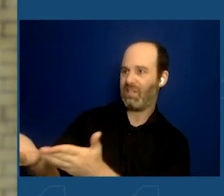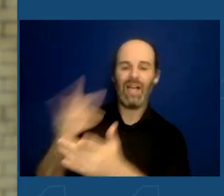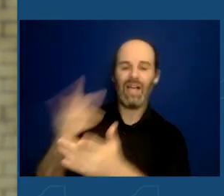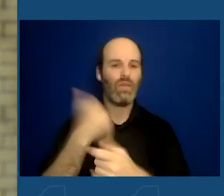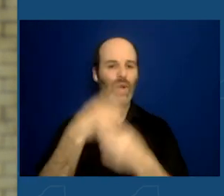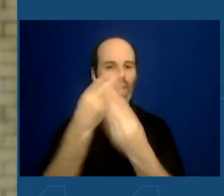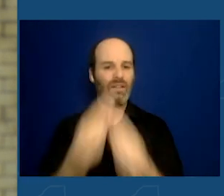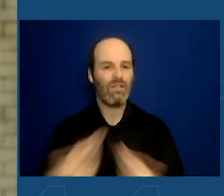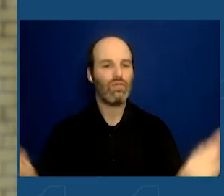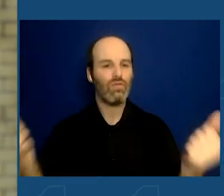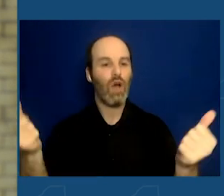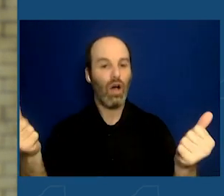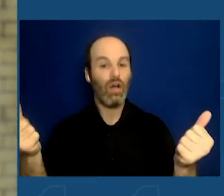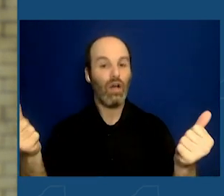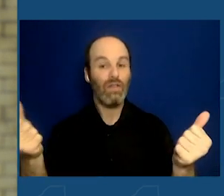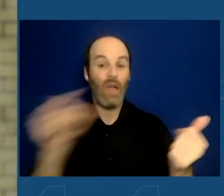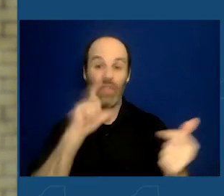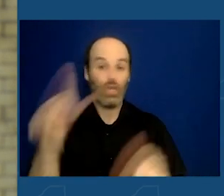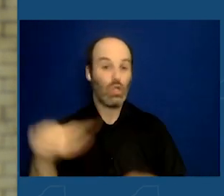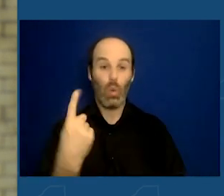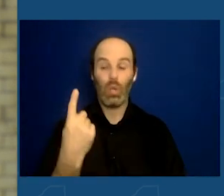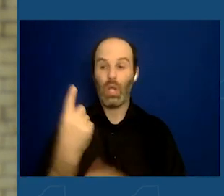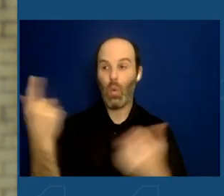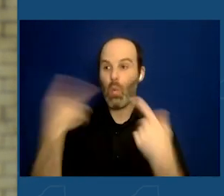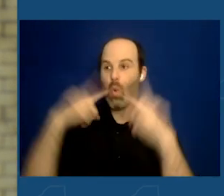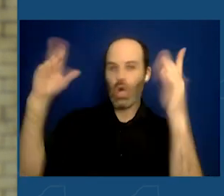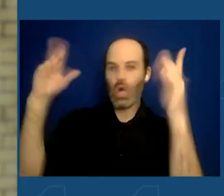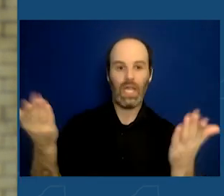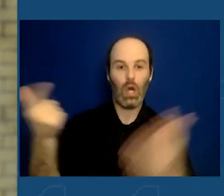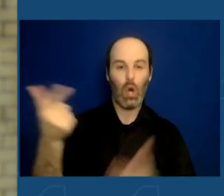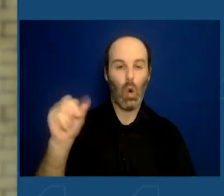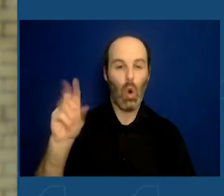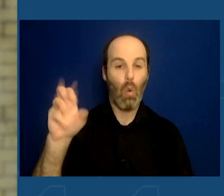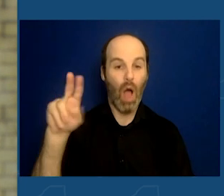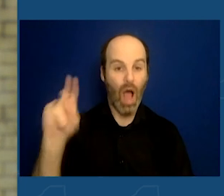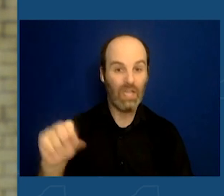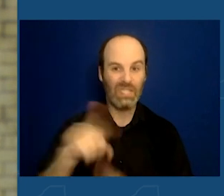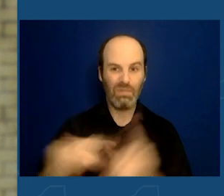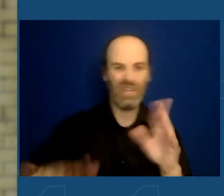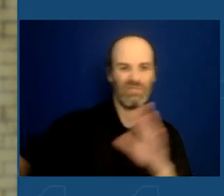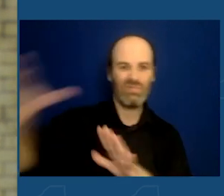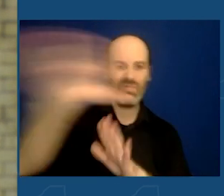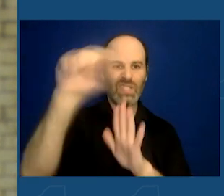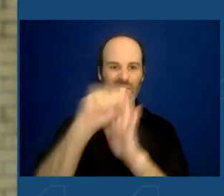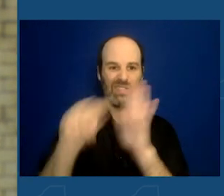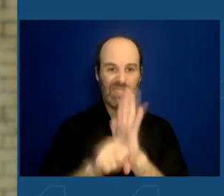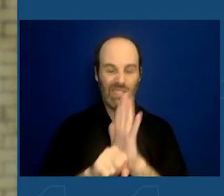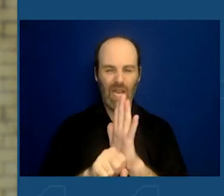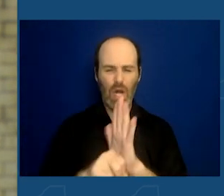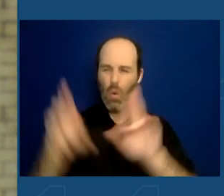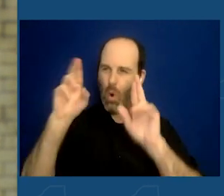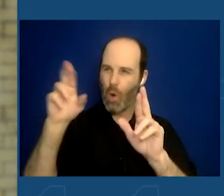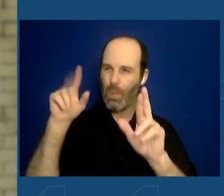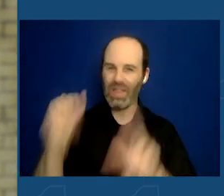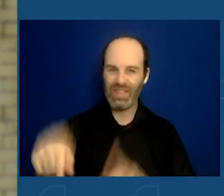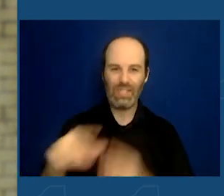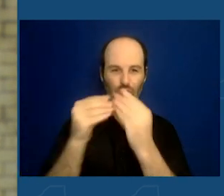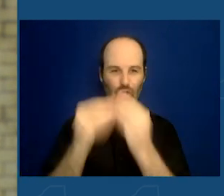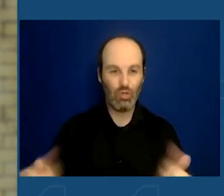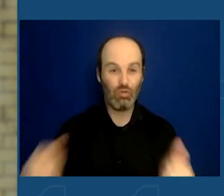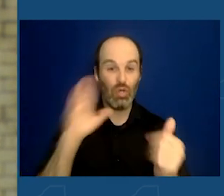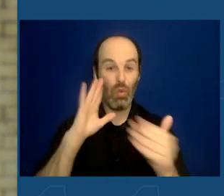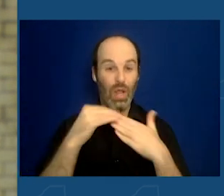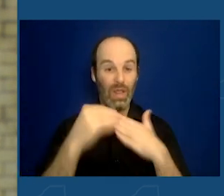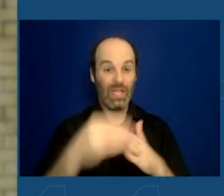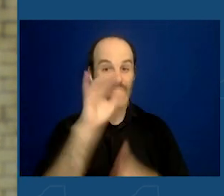work not just here in the Gowanus rezoning, but across the entire state. And we're hopeful that this practical solution today is going to lead to that. So thank